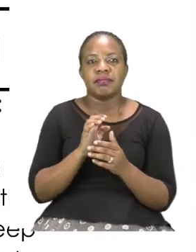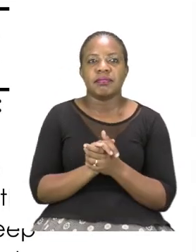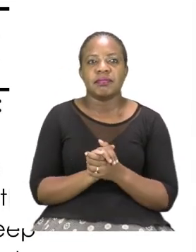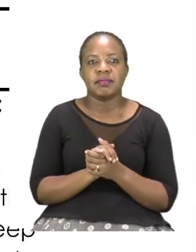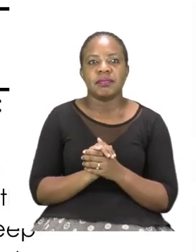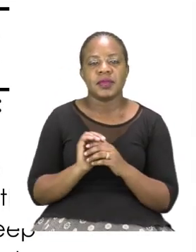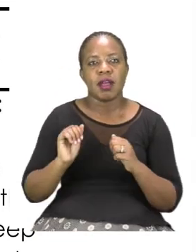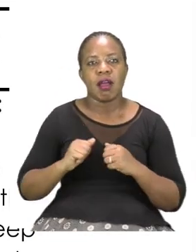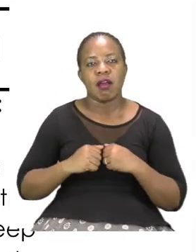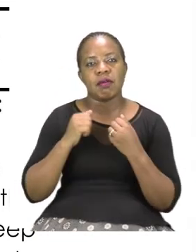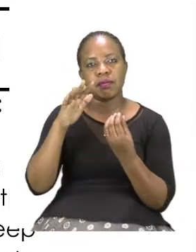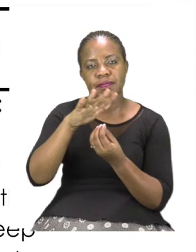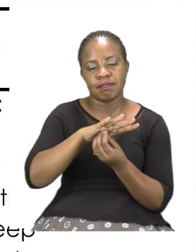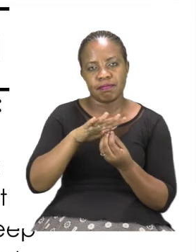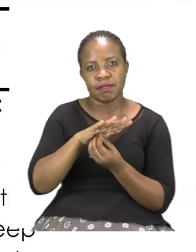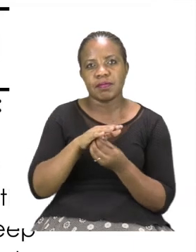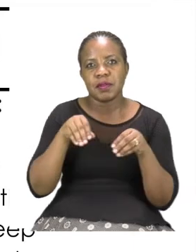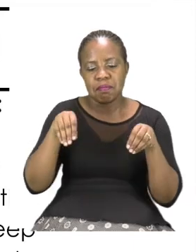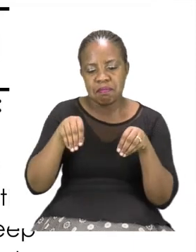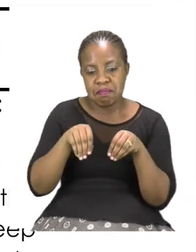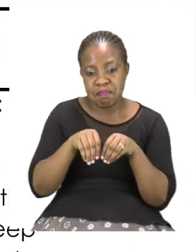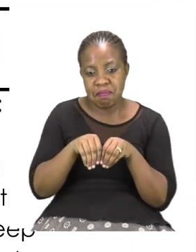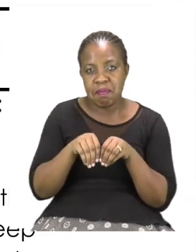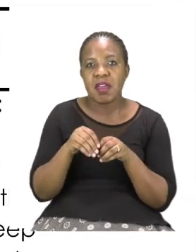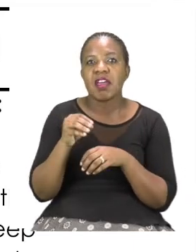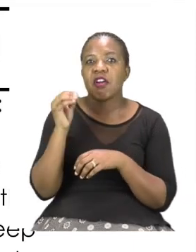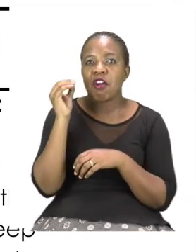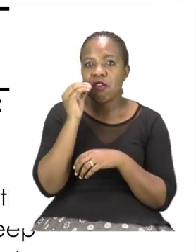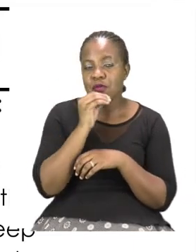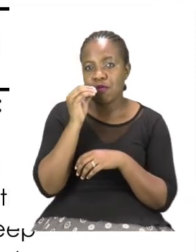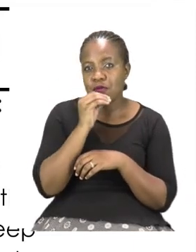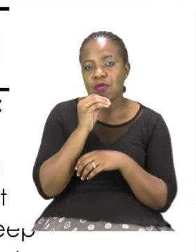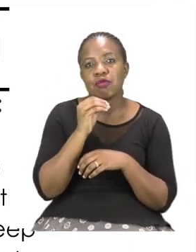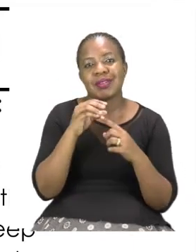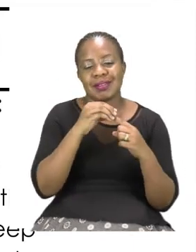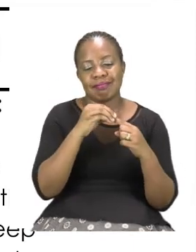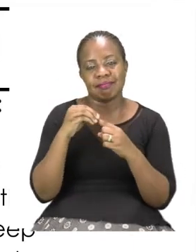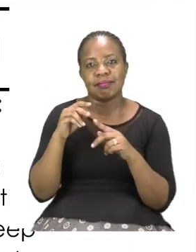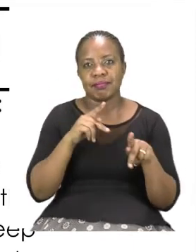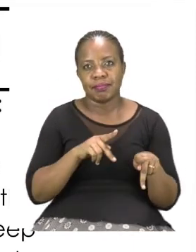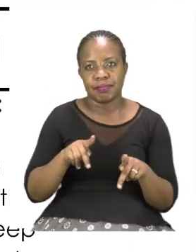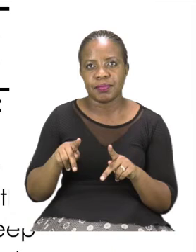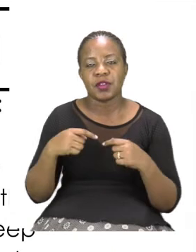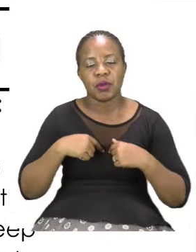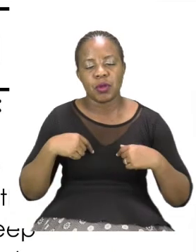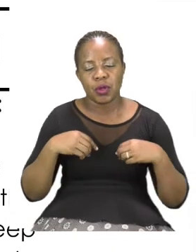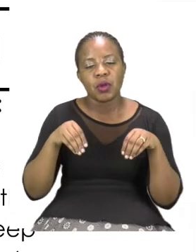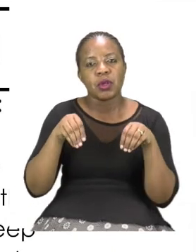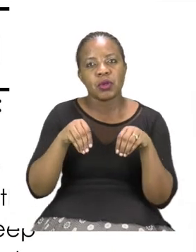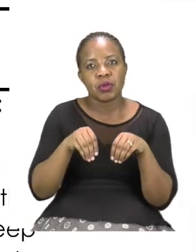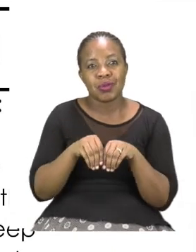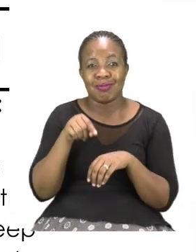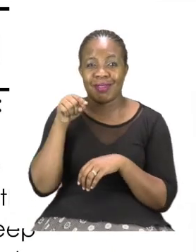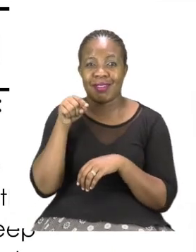Our family makes meals a special event. We do this by praying before